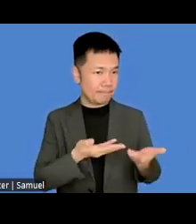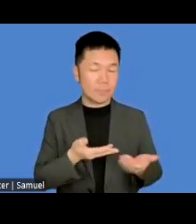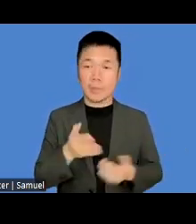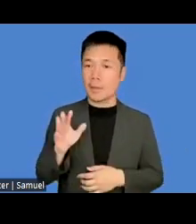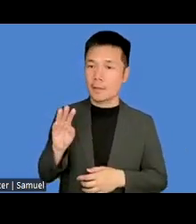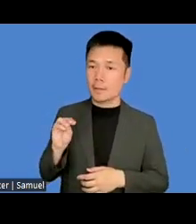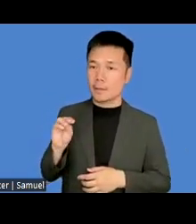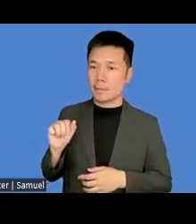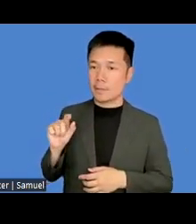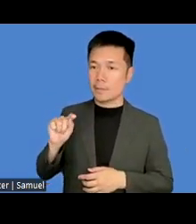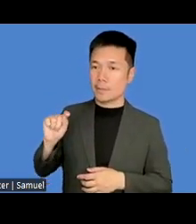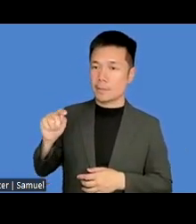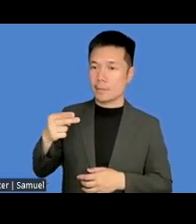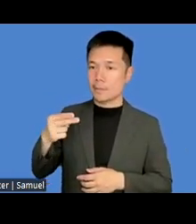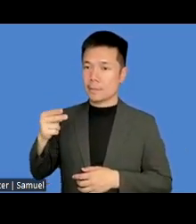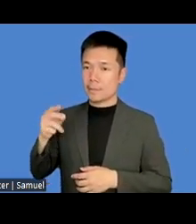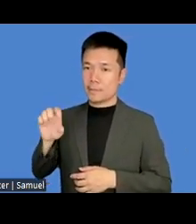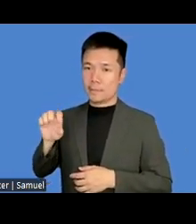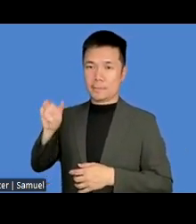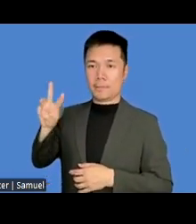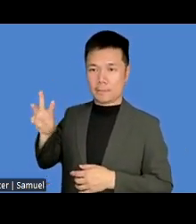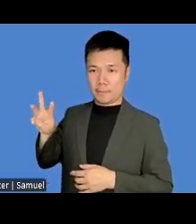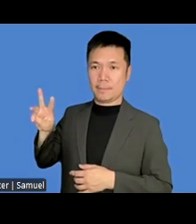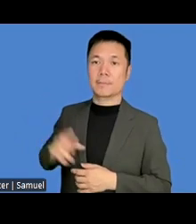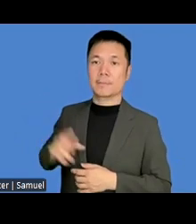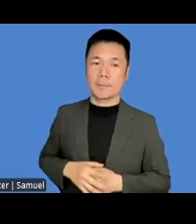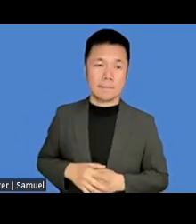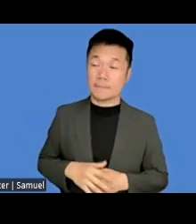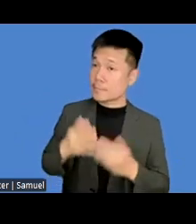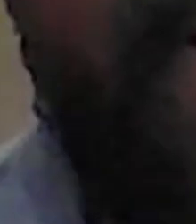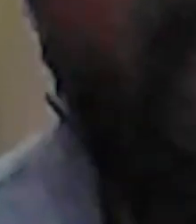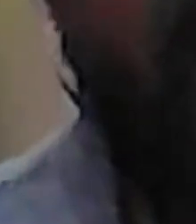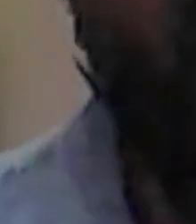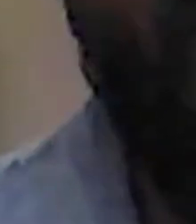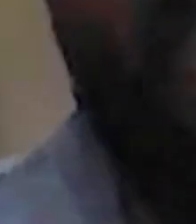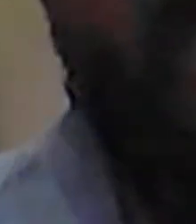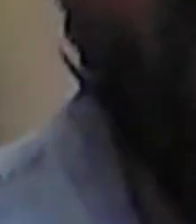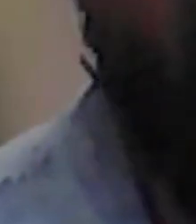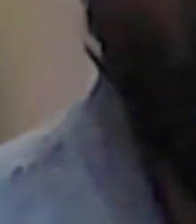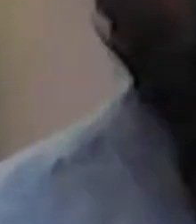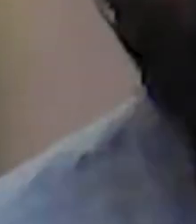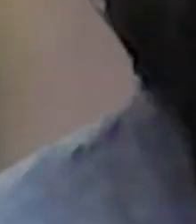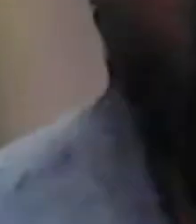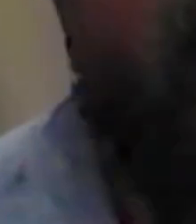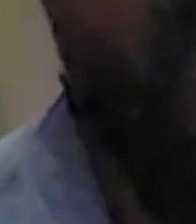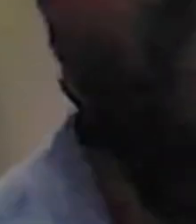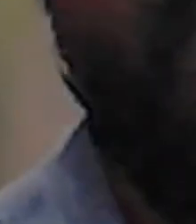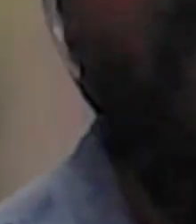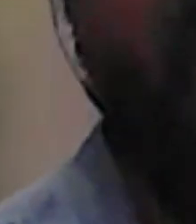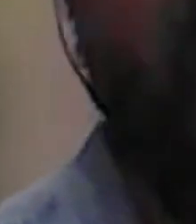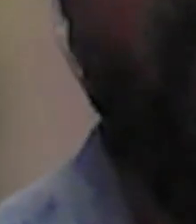ahead. Thank you, Sabia. I hope you can hear me and everyone else can also hear